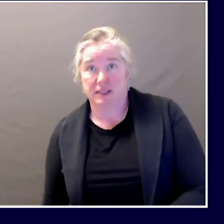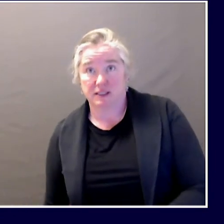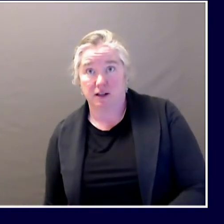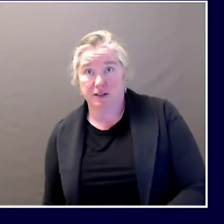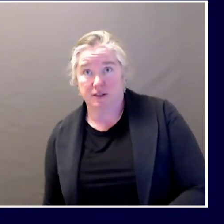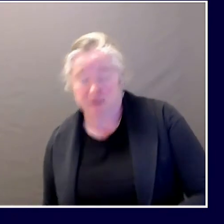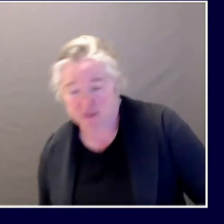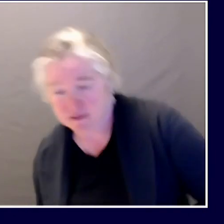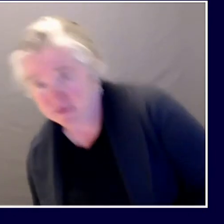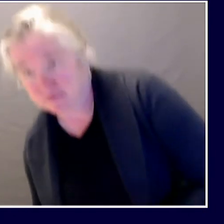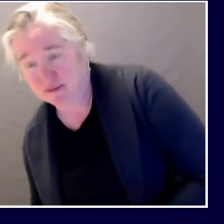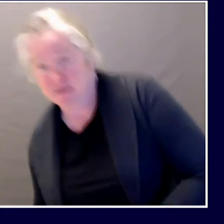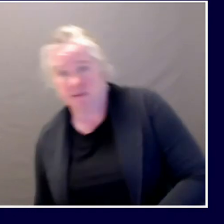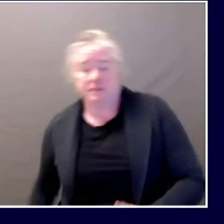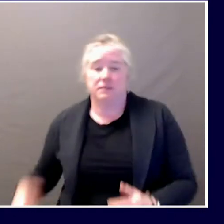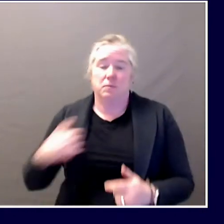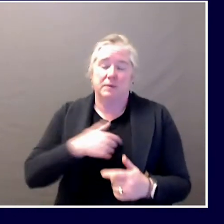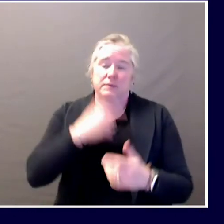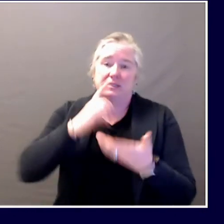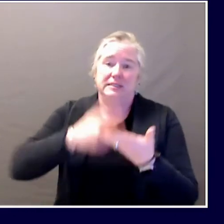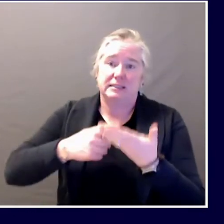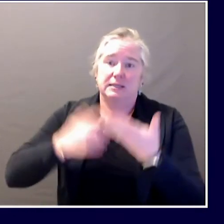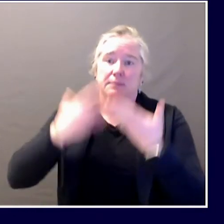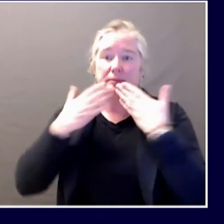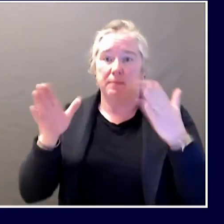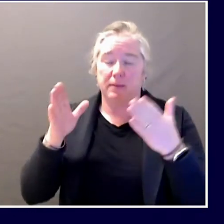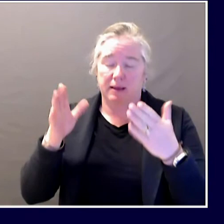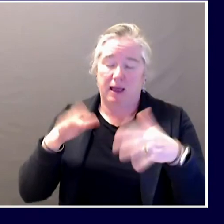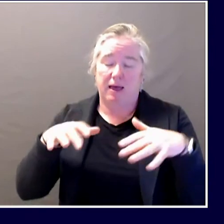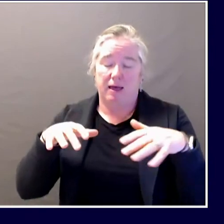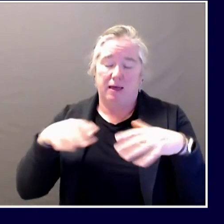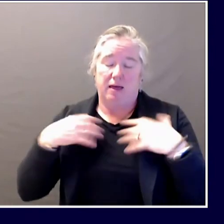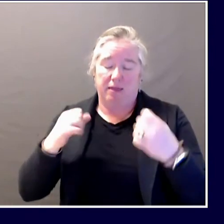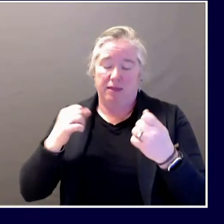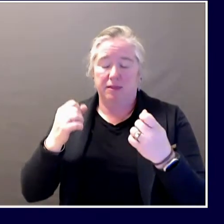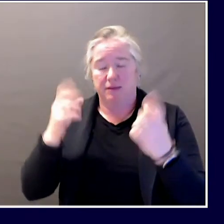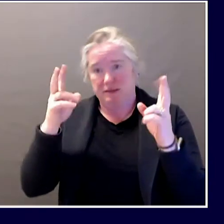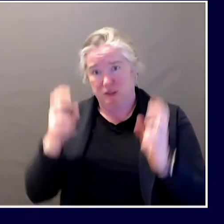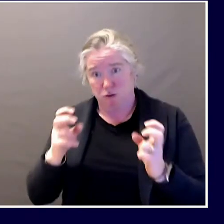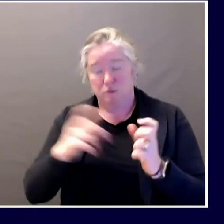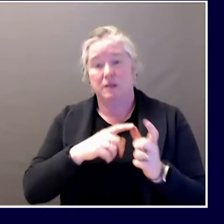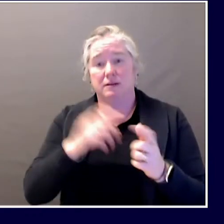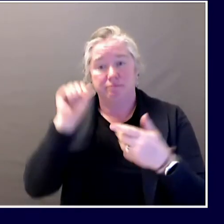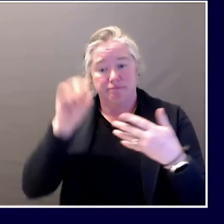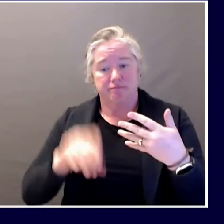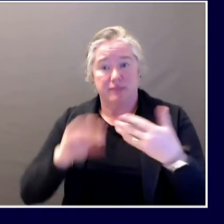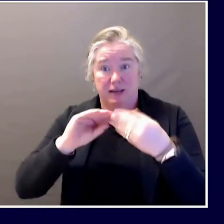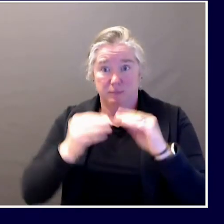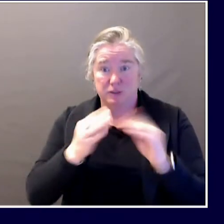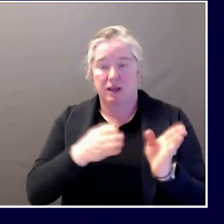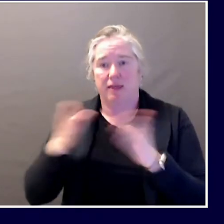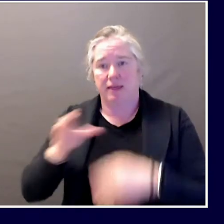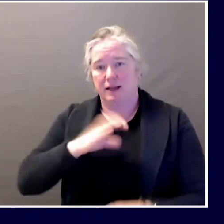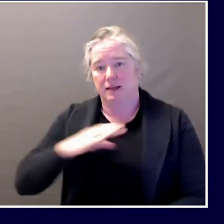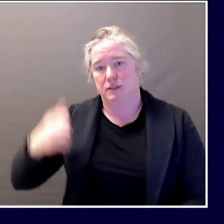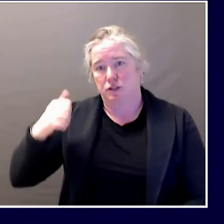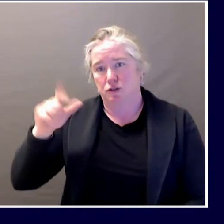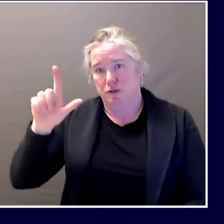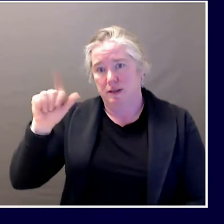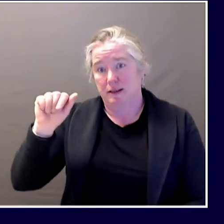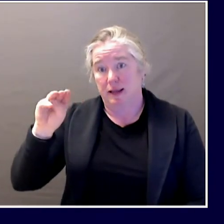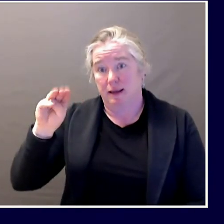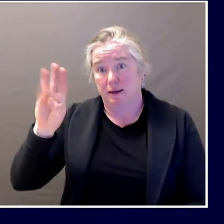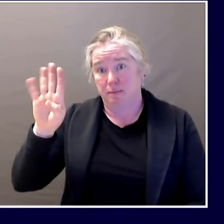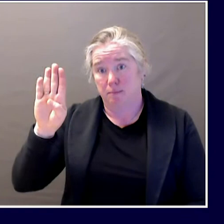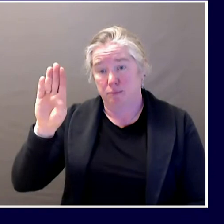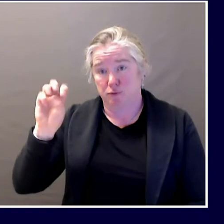from an epidemiological and public health perspective, and then turn things over to Commissioner Wambrew for some updates on her side.